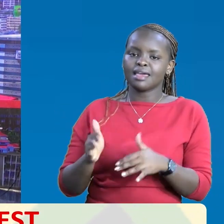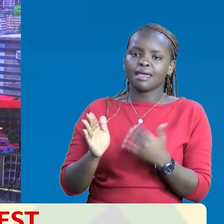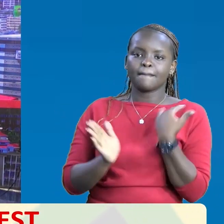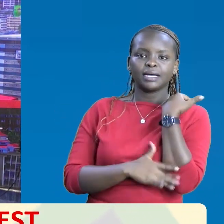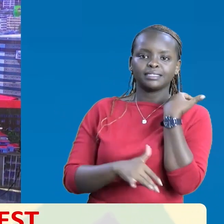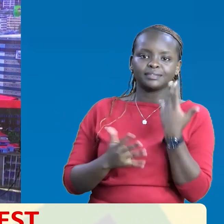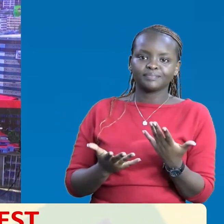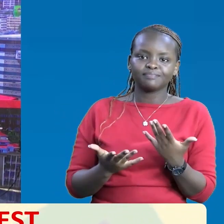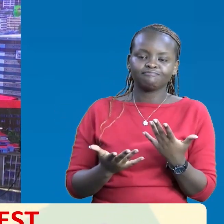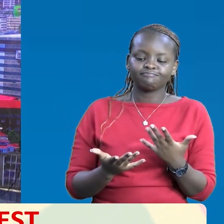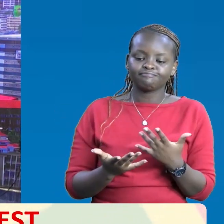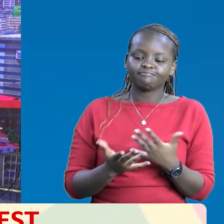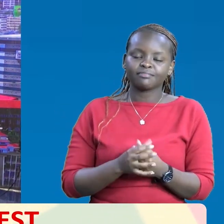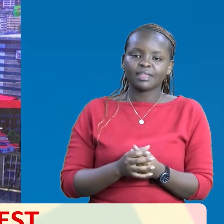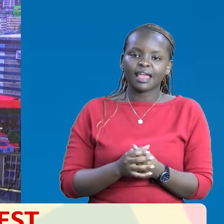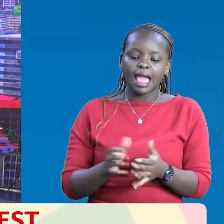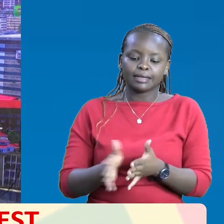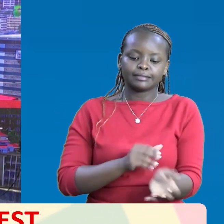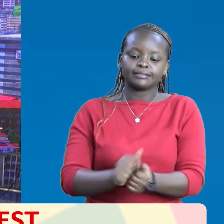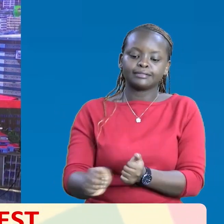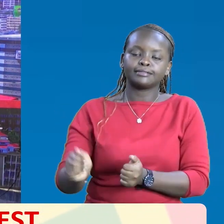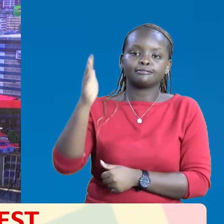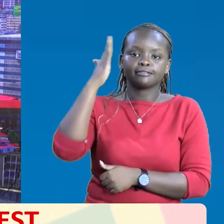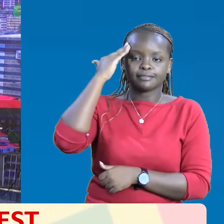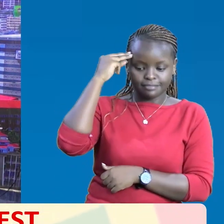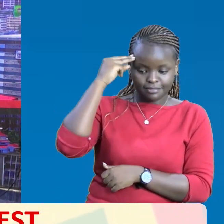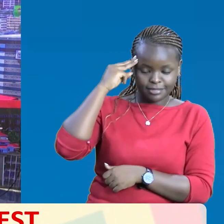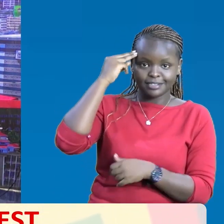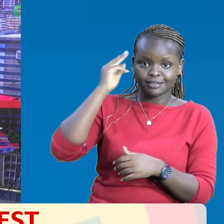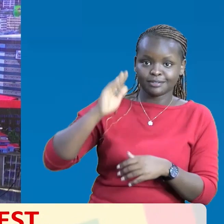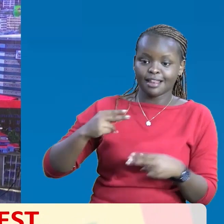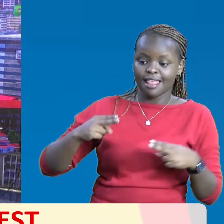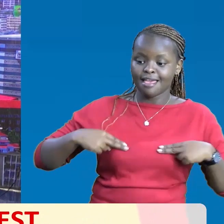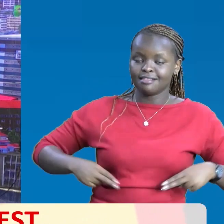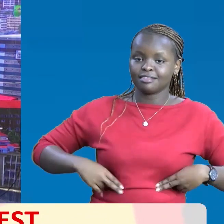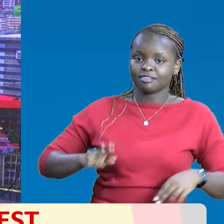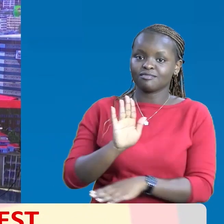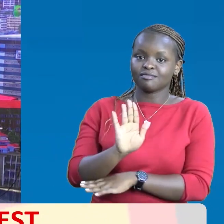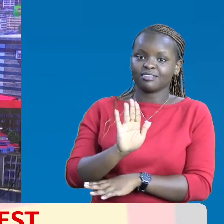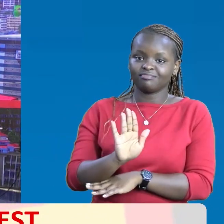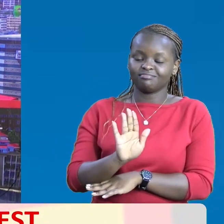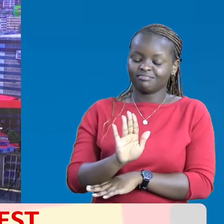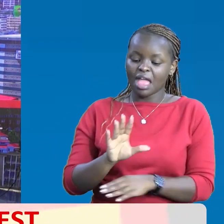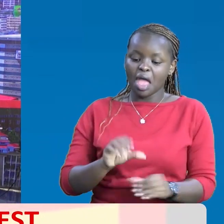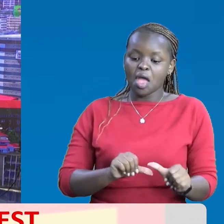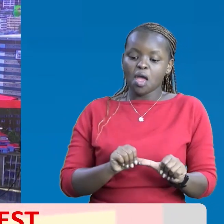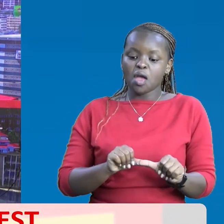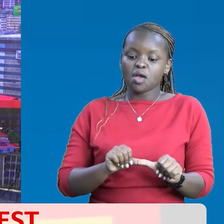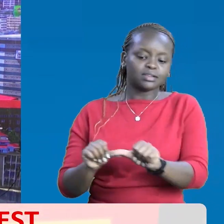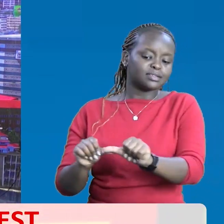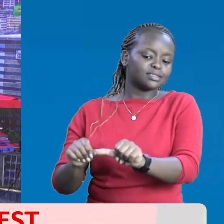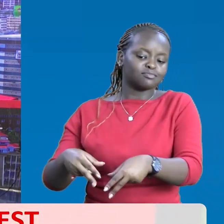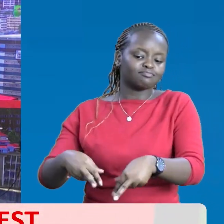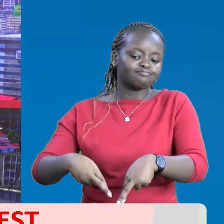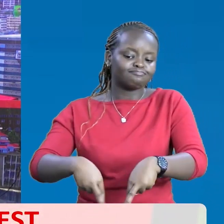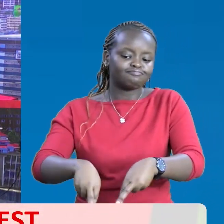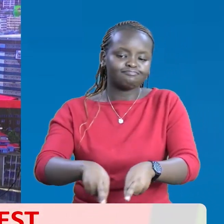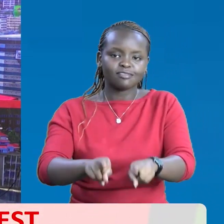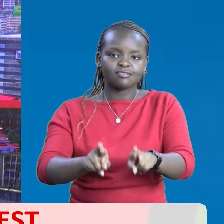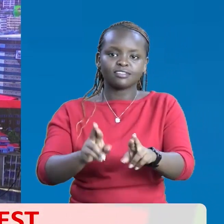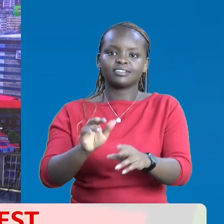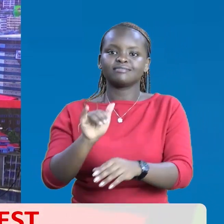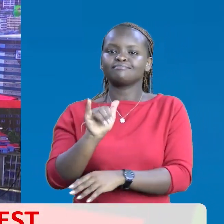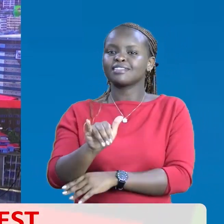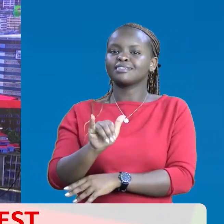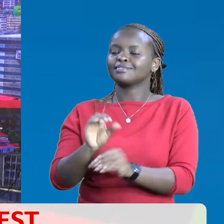be messing up your mental health. Sawa? Mistake uende down that road. Don't go down. Jitambue, baby